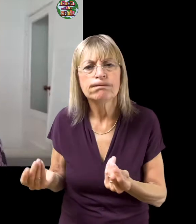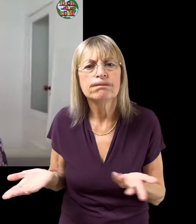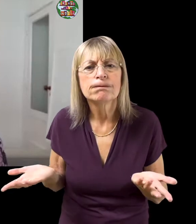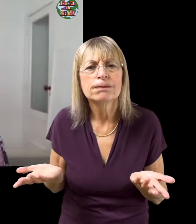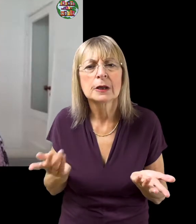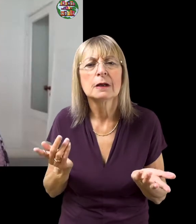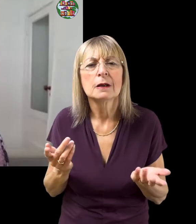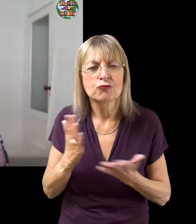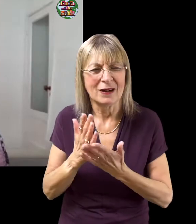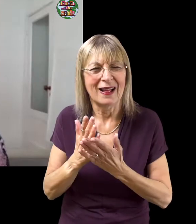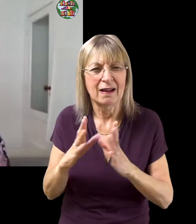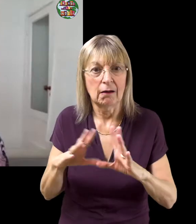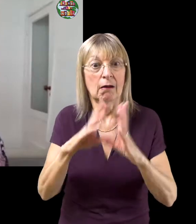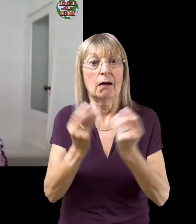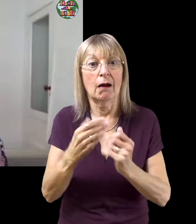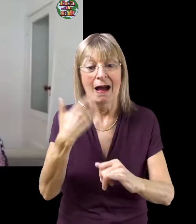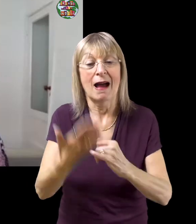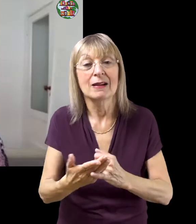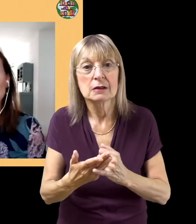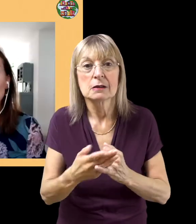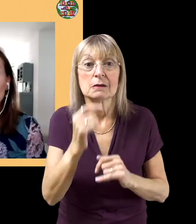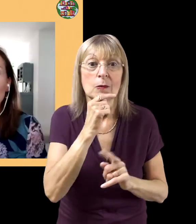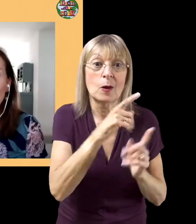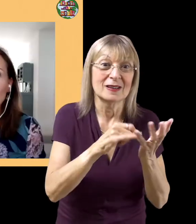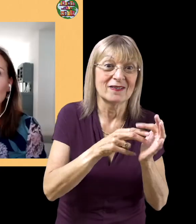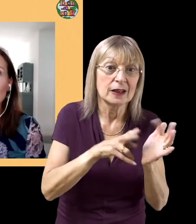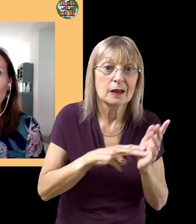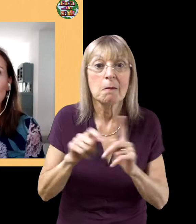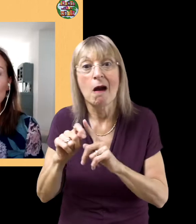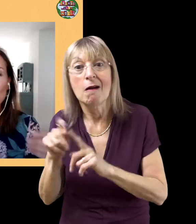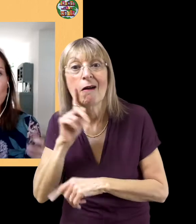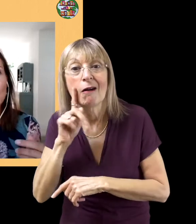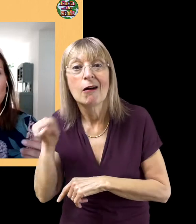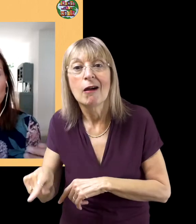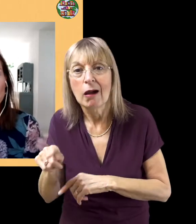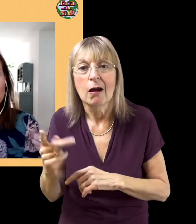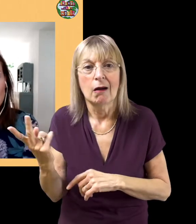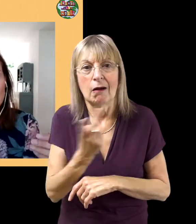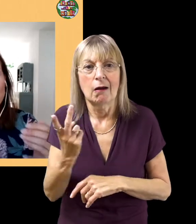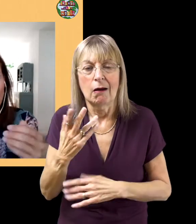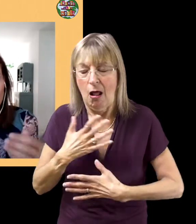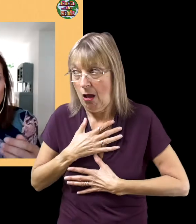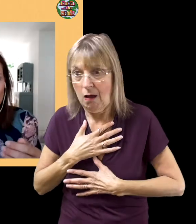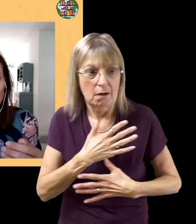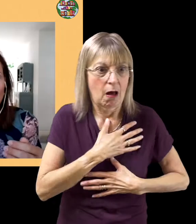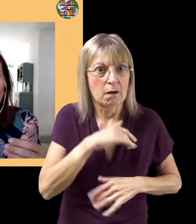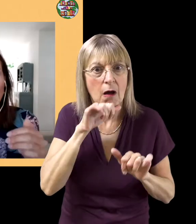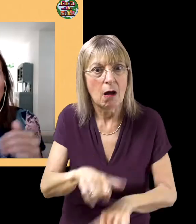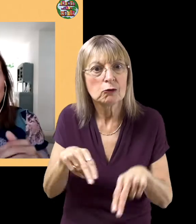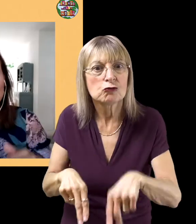because Parker loses Alaska. But in the end, Sven and Parker really find each